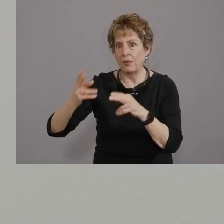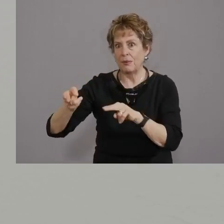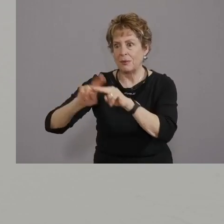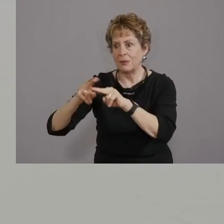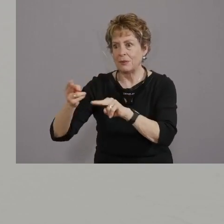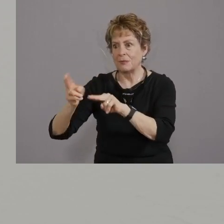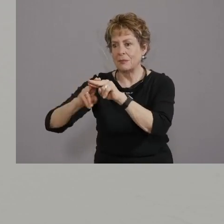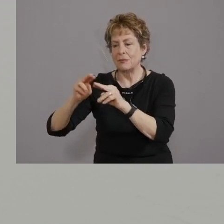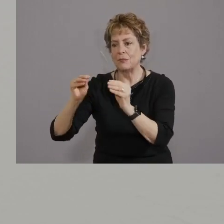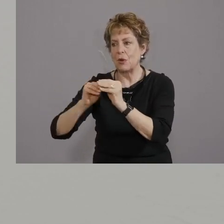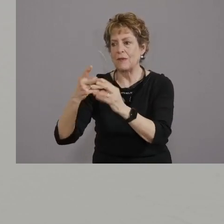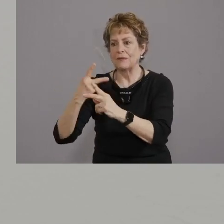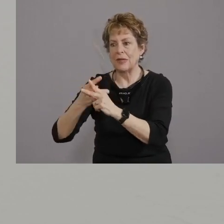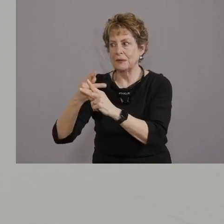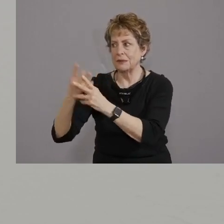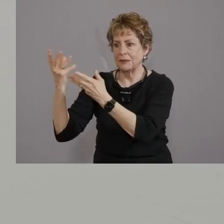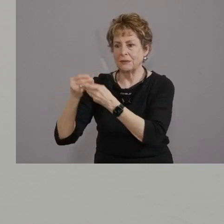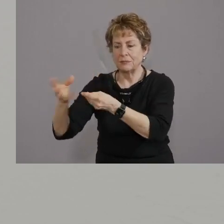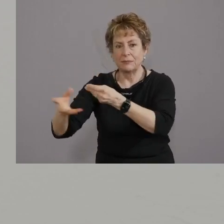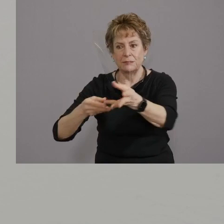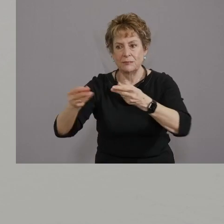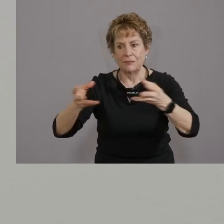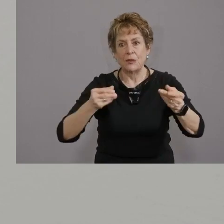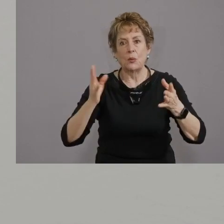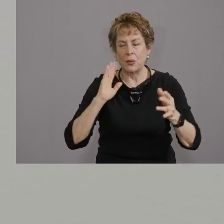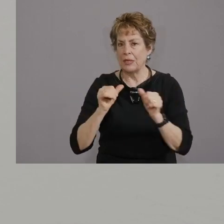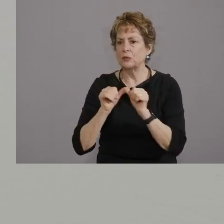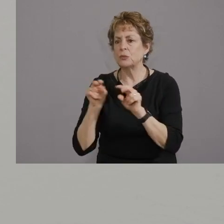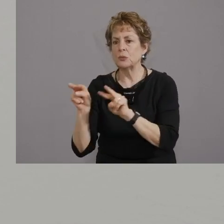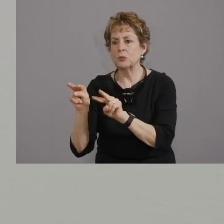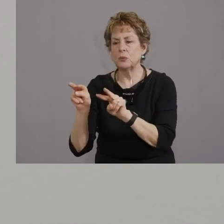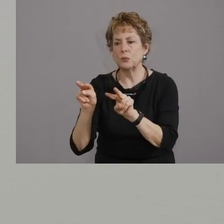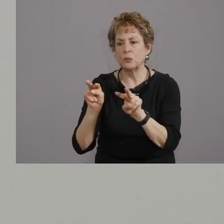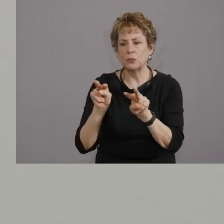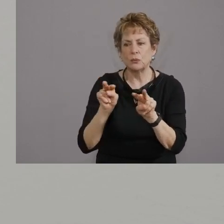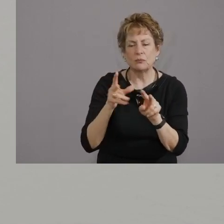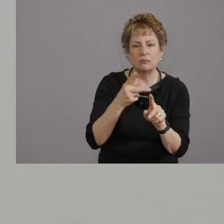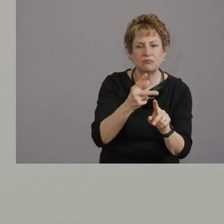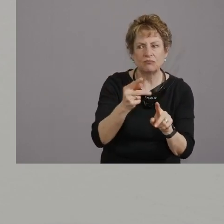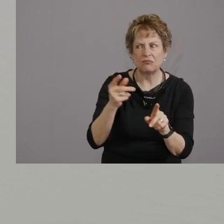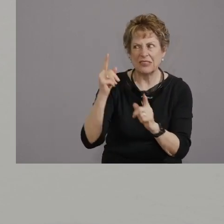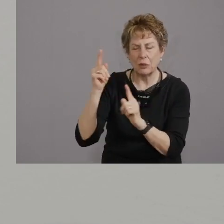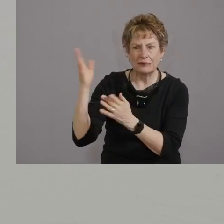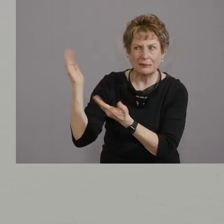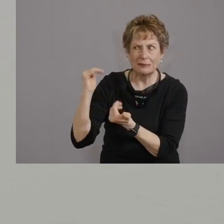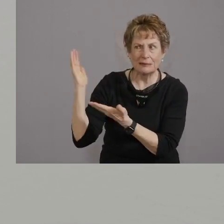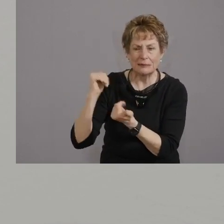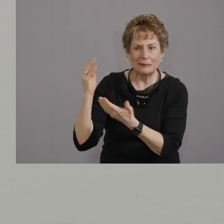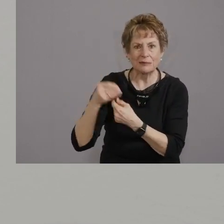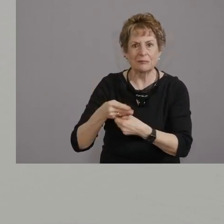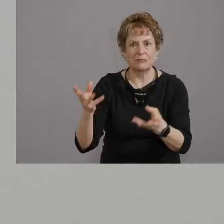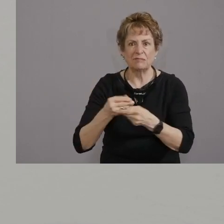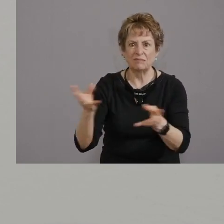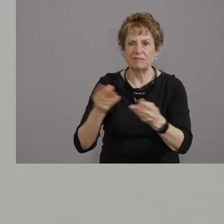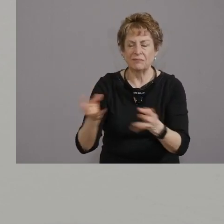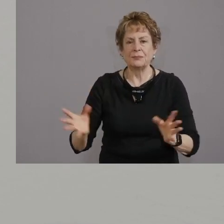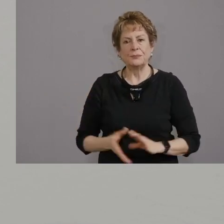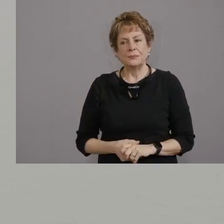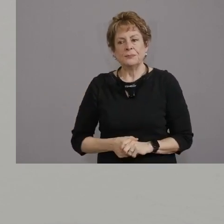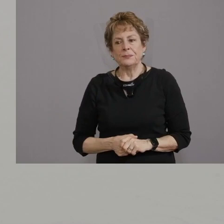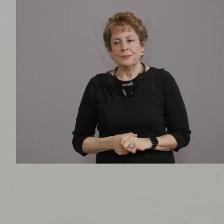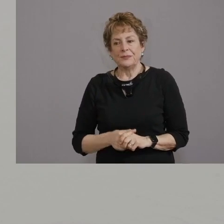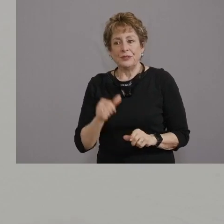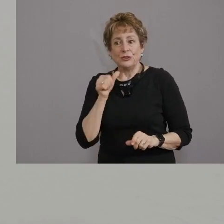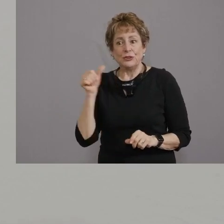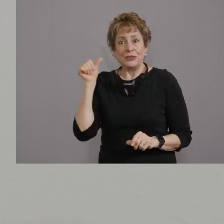the vaccine, and we will continue to do that. We were excited yesterday because our goal at State Farm